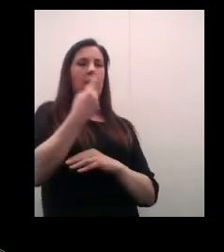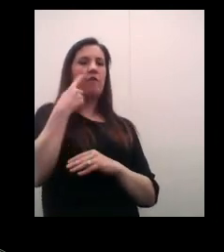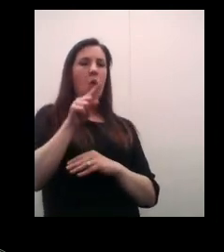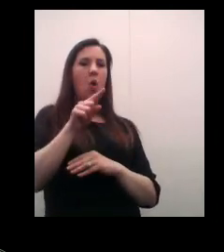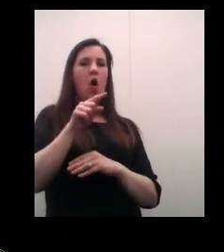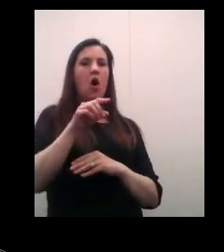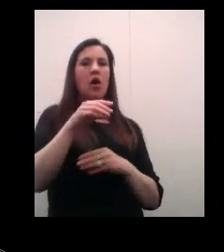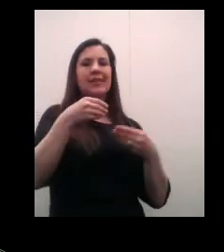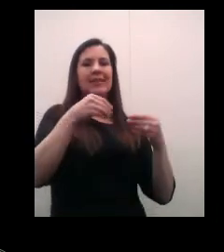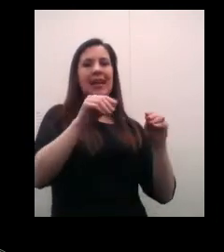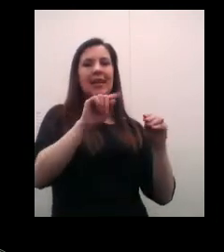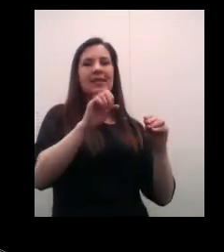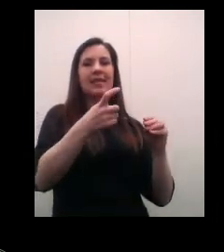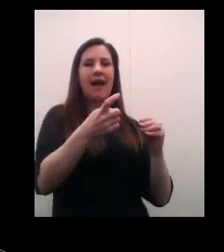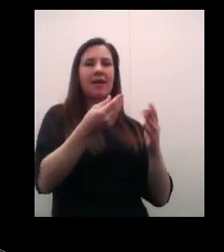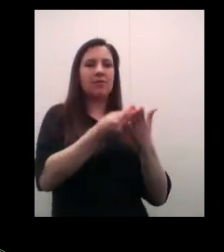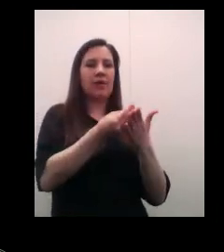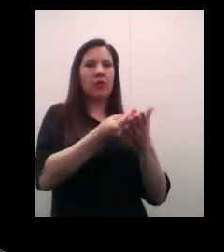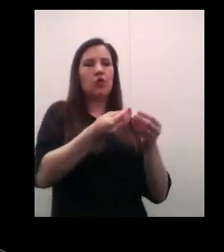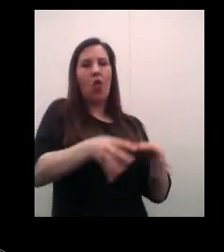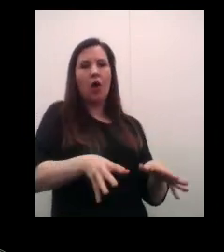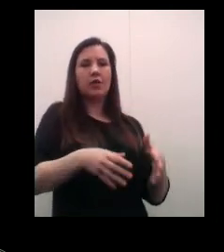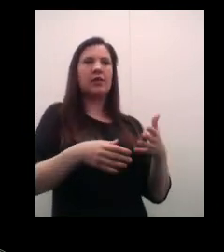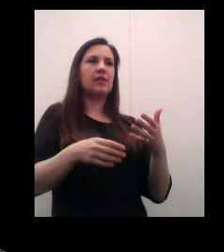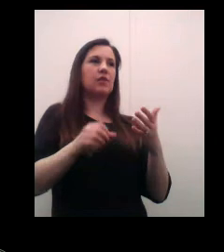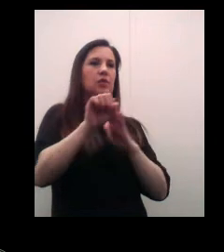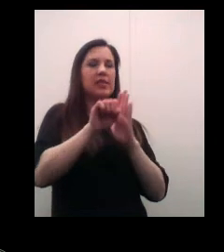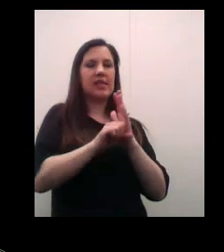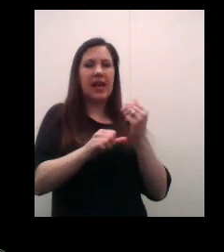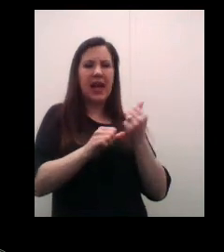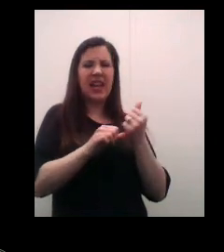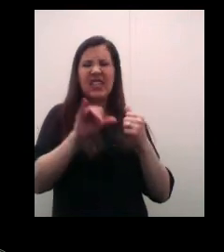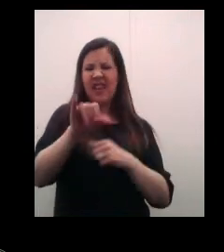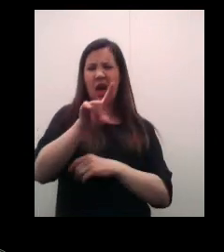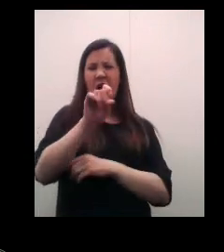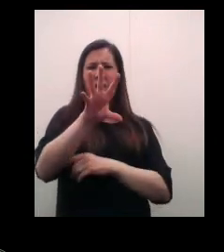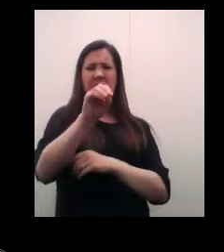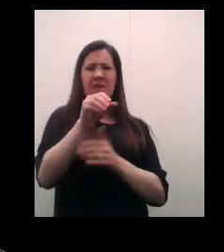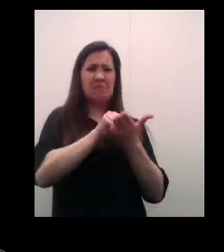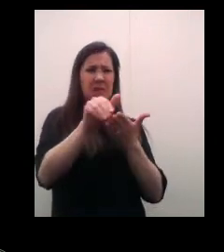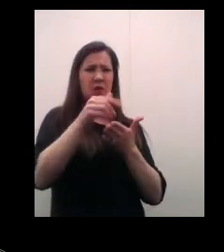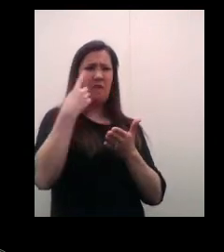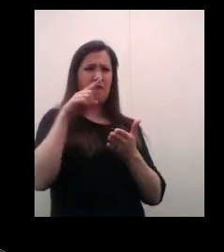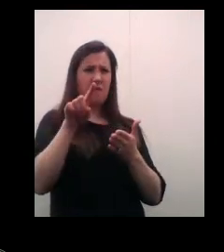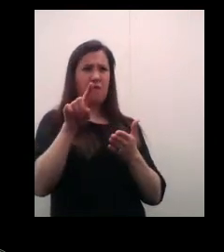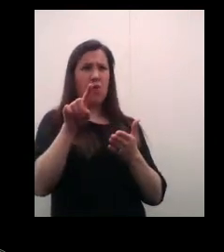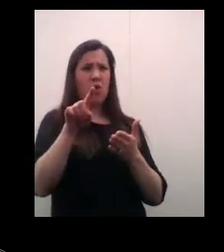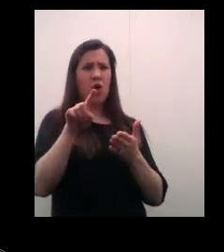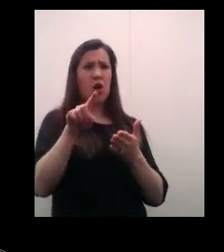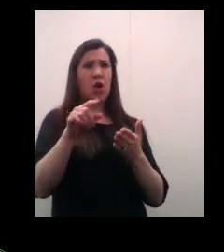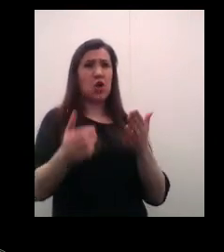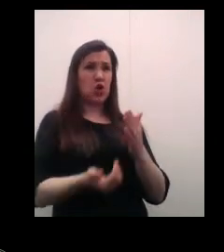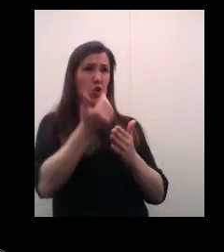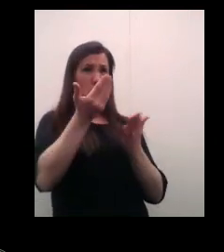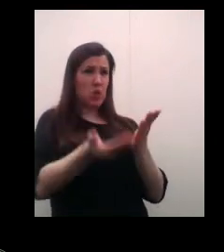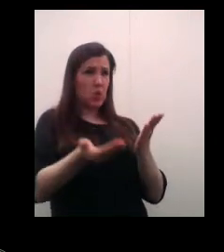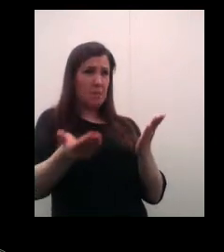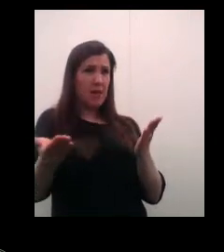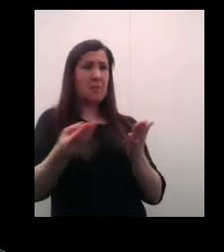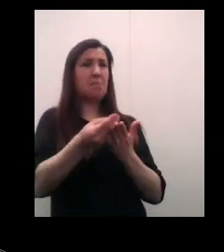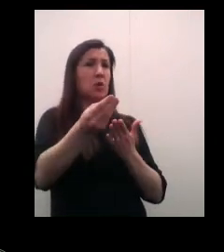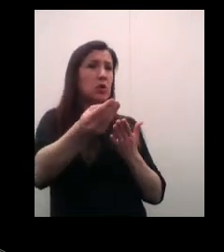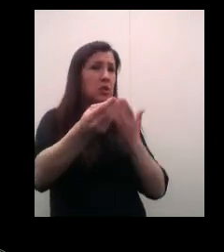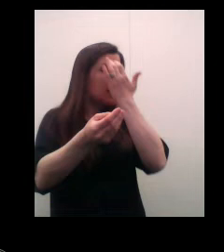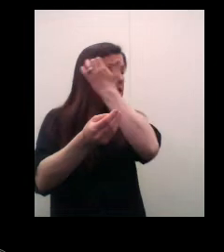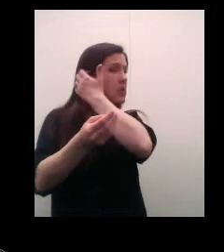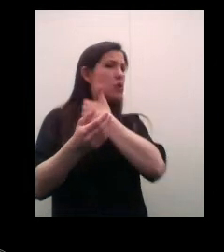tax revenue losses or cuts in New York State aid. Is that $160 million being used for new equipment that you'll be purchasing, or